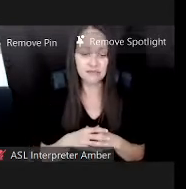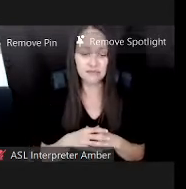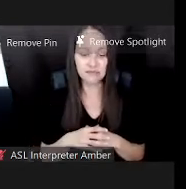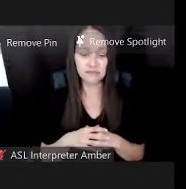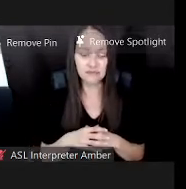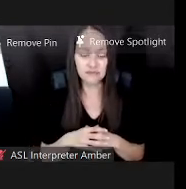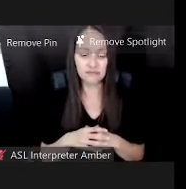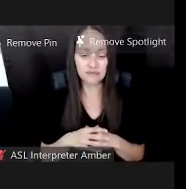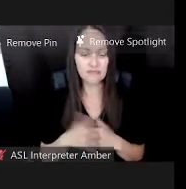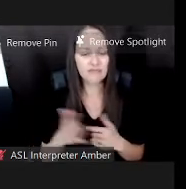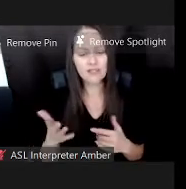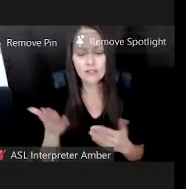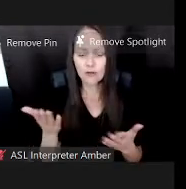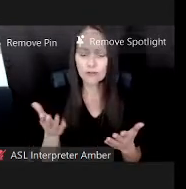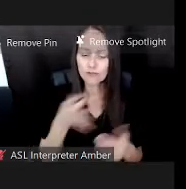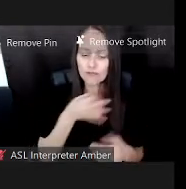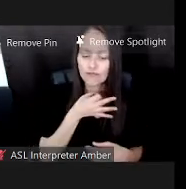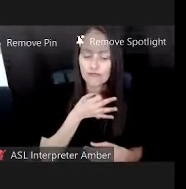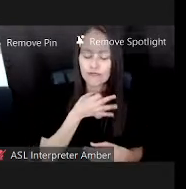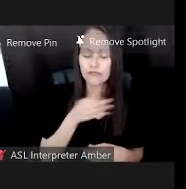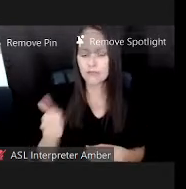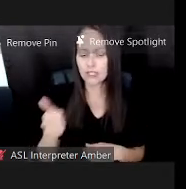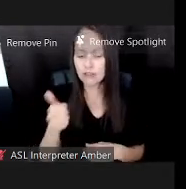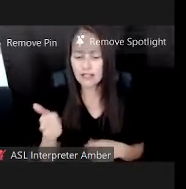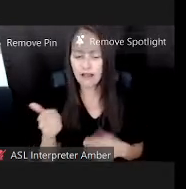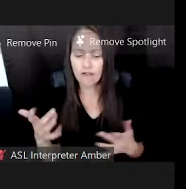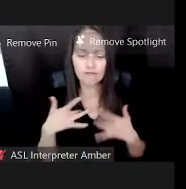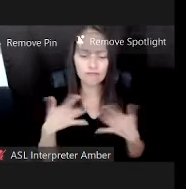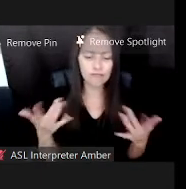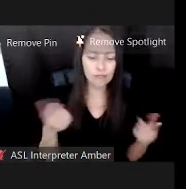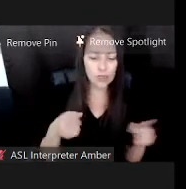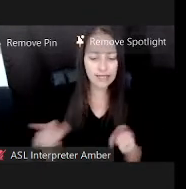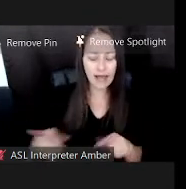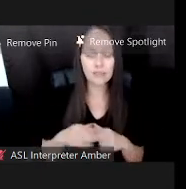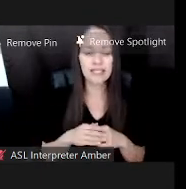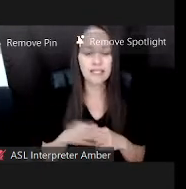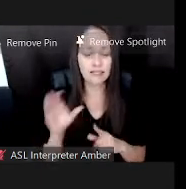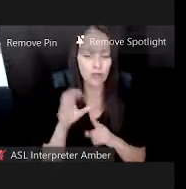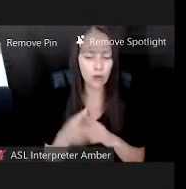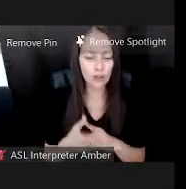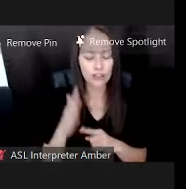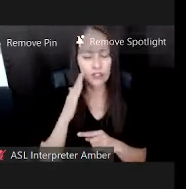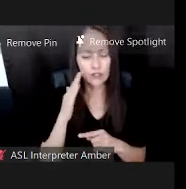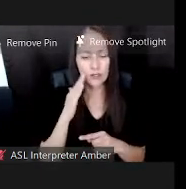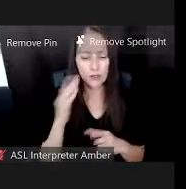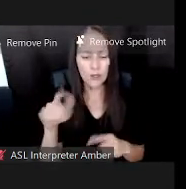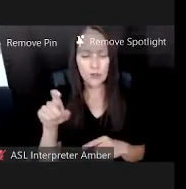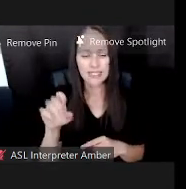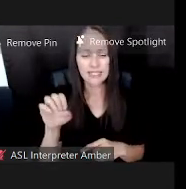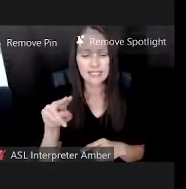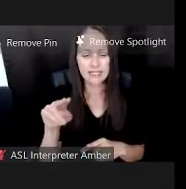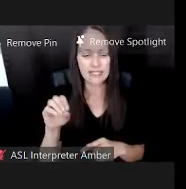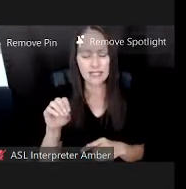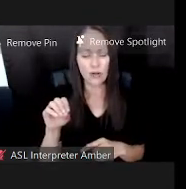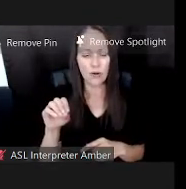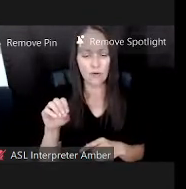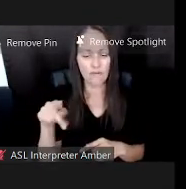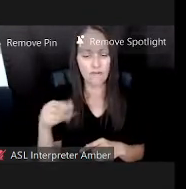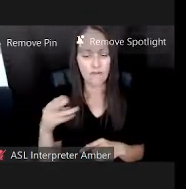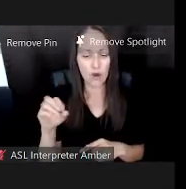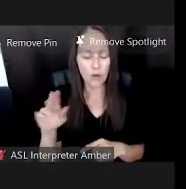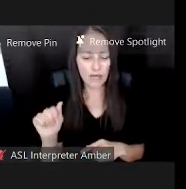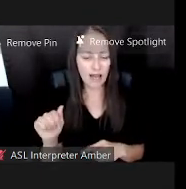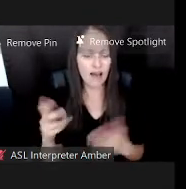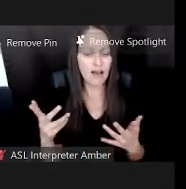are as a person, where the coalition is, where you all are, because xenophobia, the pandemic, travel bans, it's, yeah. And